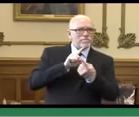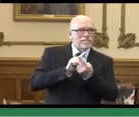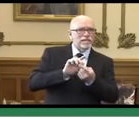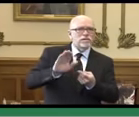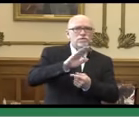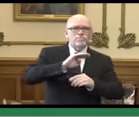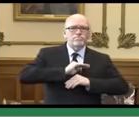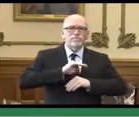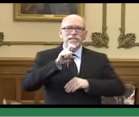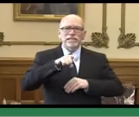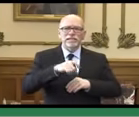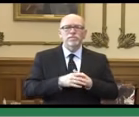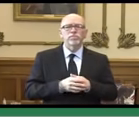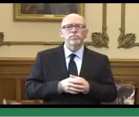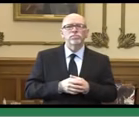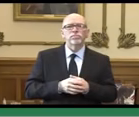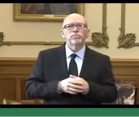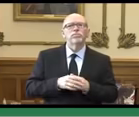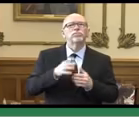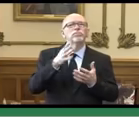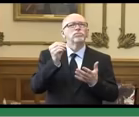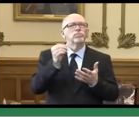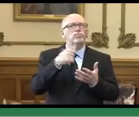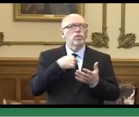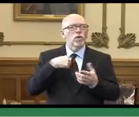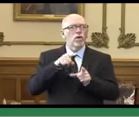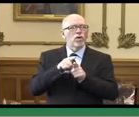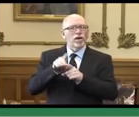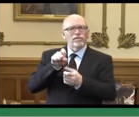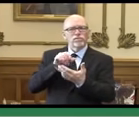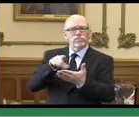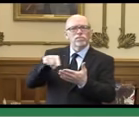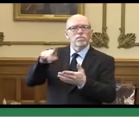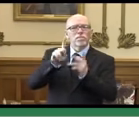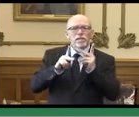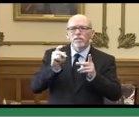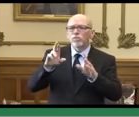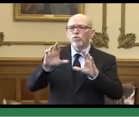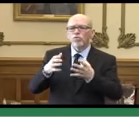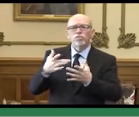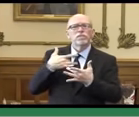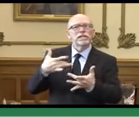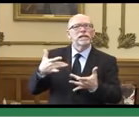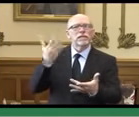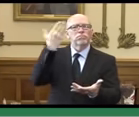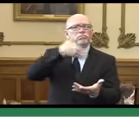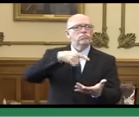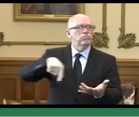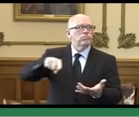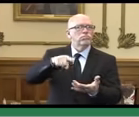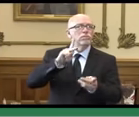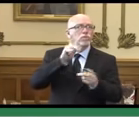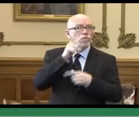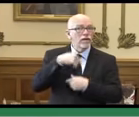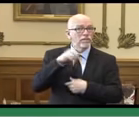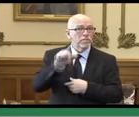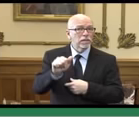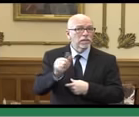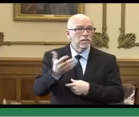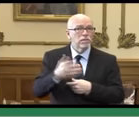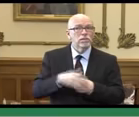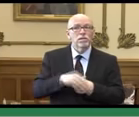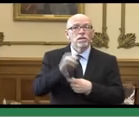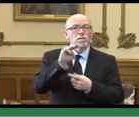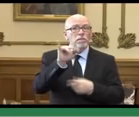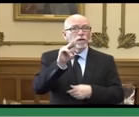needs. In addition, we need to specifically address individuals and groups who are often unseen, those with disabilities,